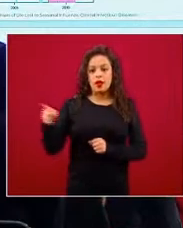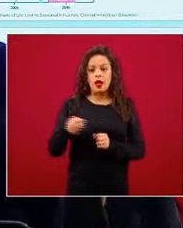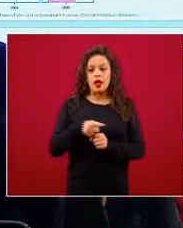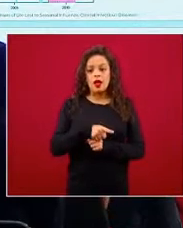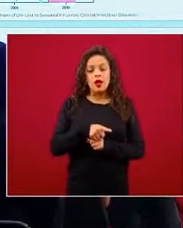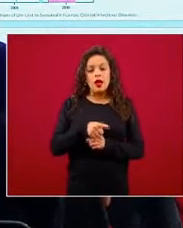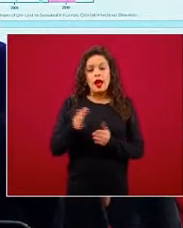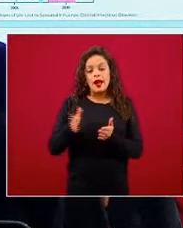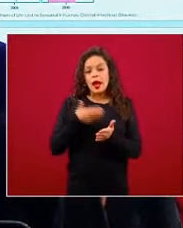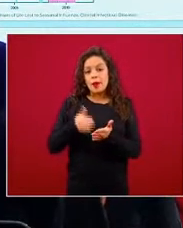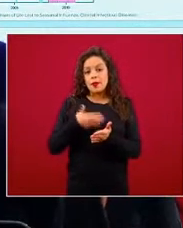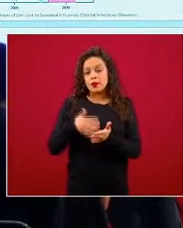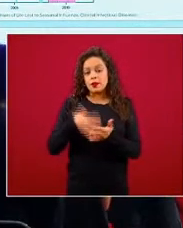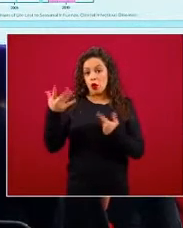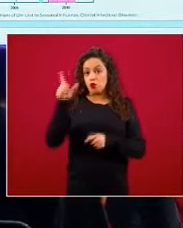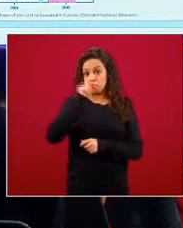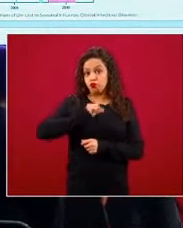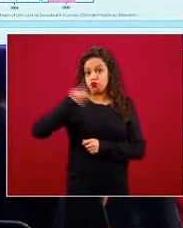Infectious Diseases.